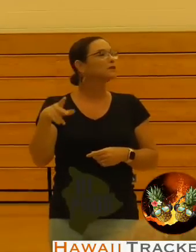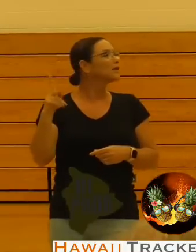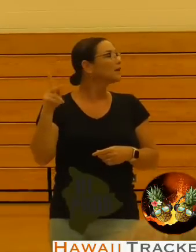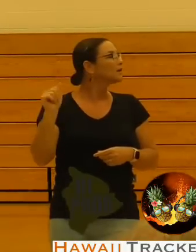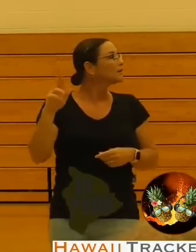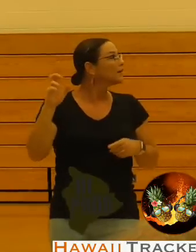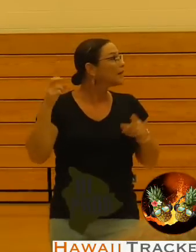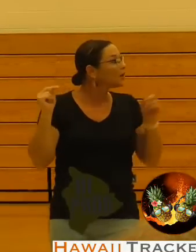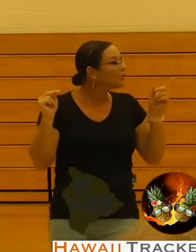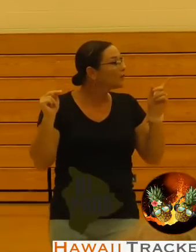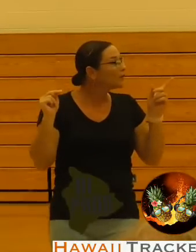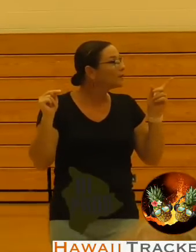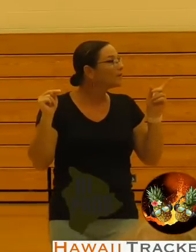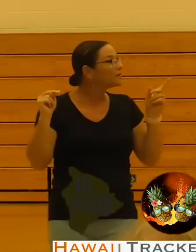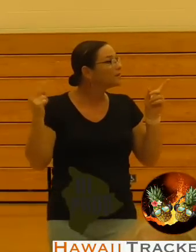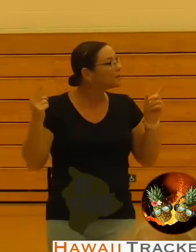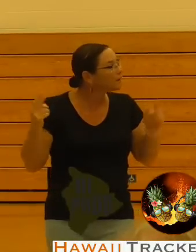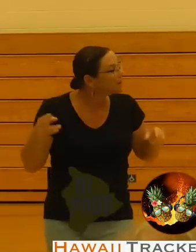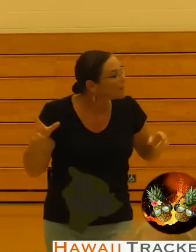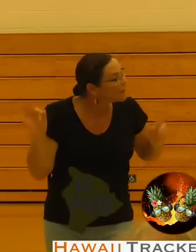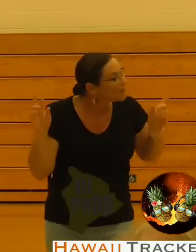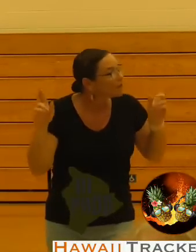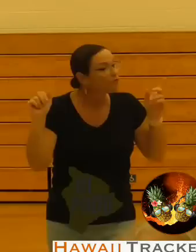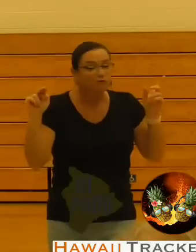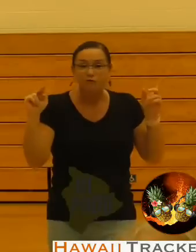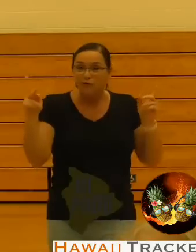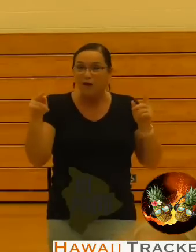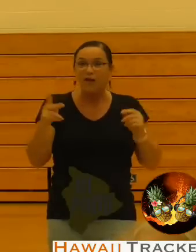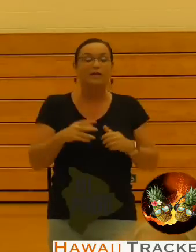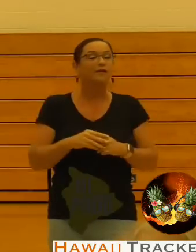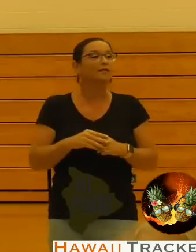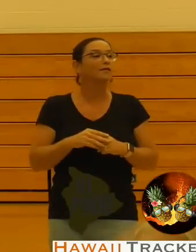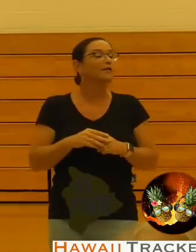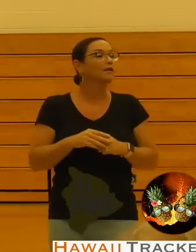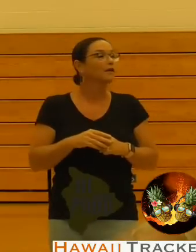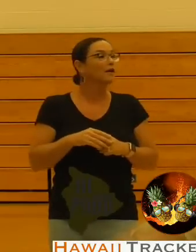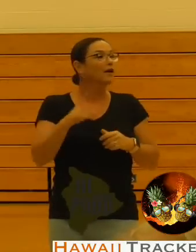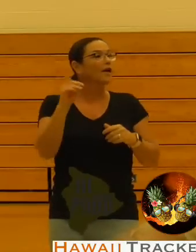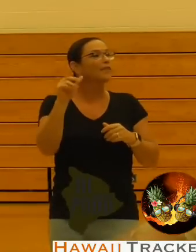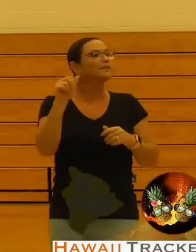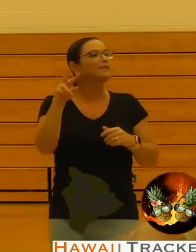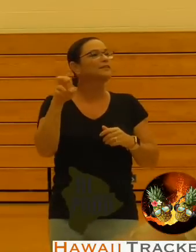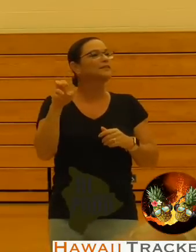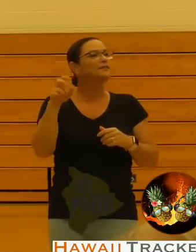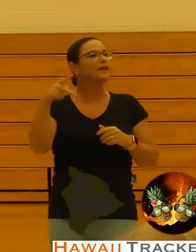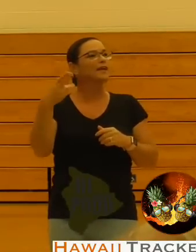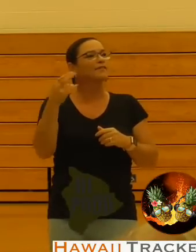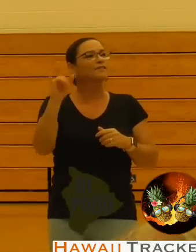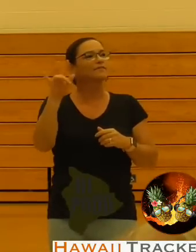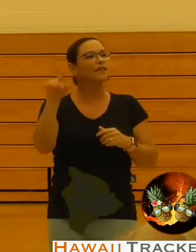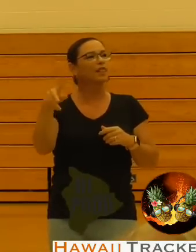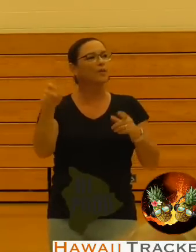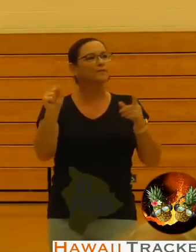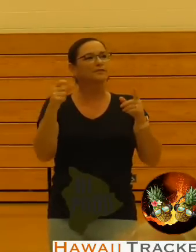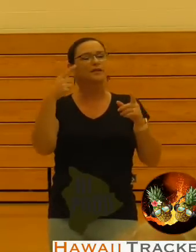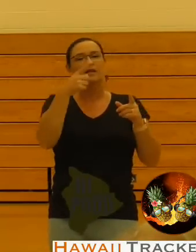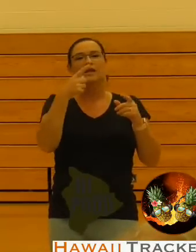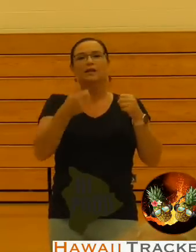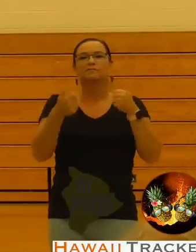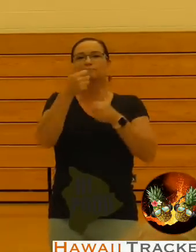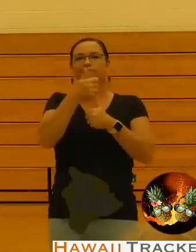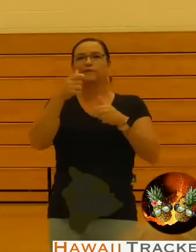Carolyn Porchetta. Frank is right there, and then Dave Phillips, the deputy scientist in charge, is back in the